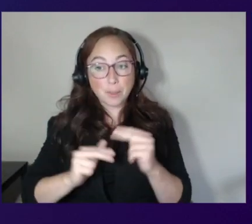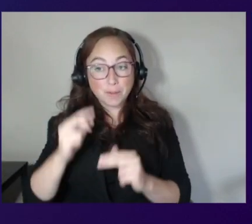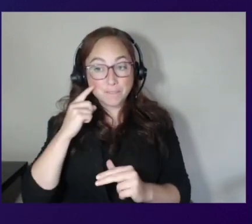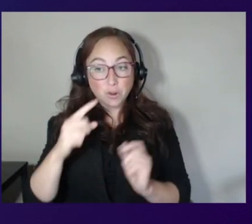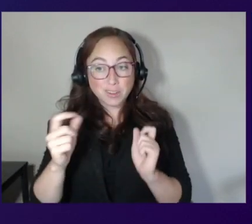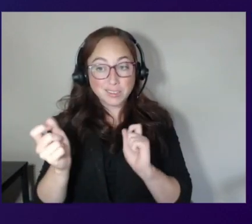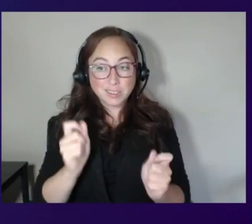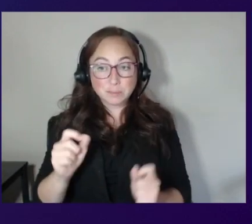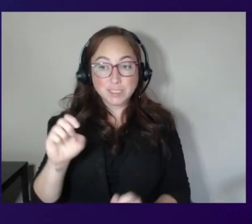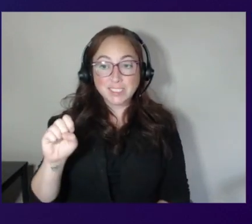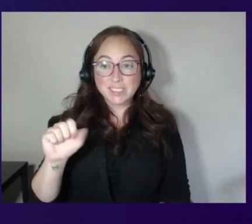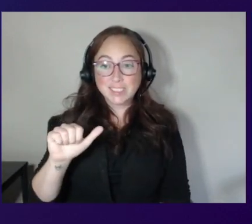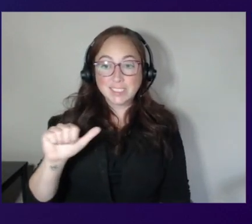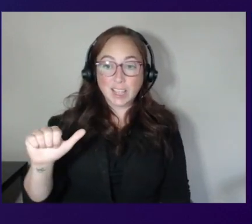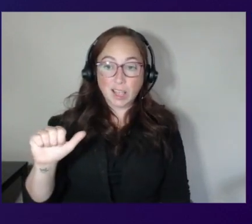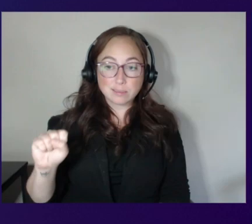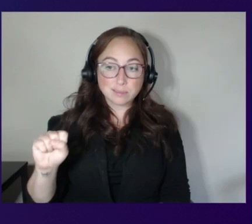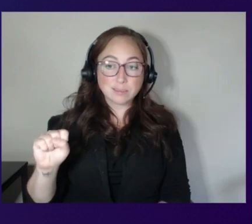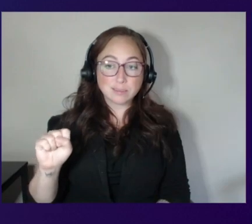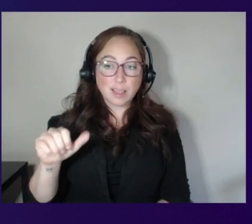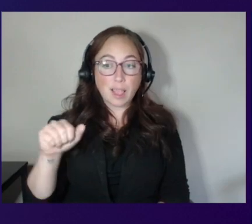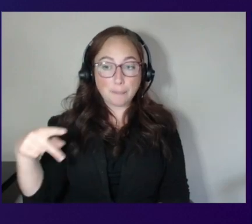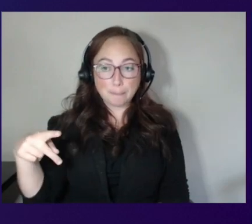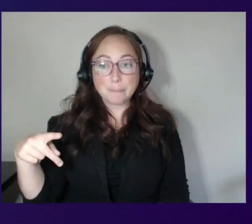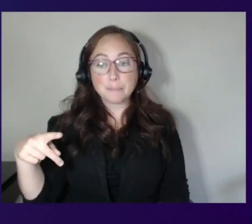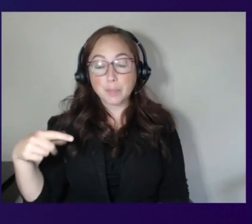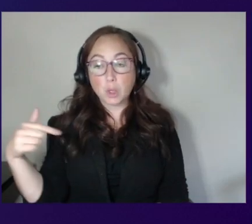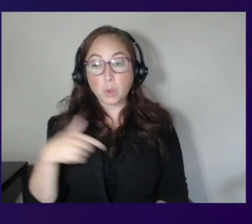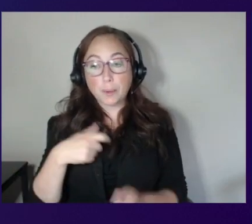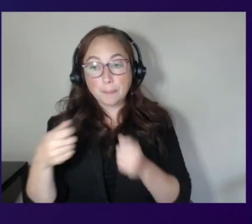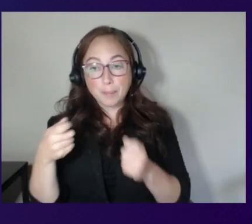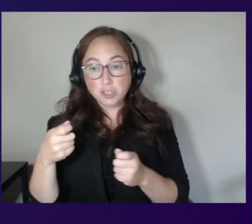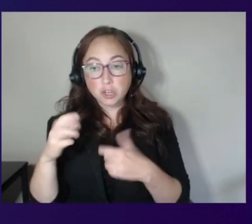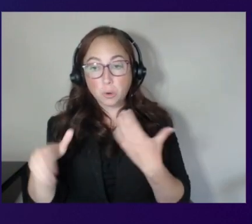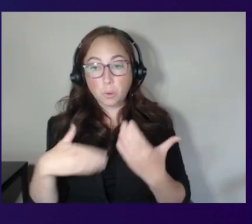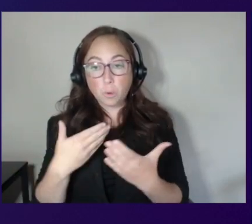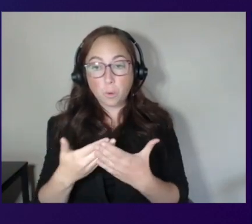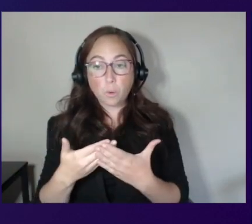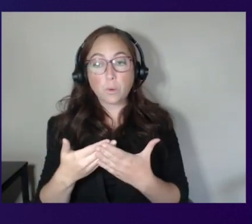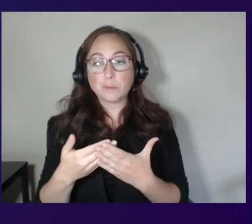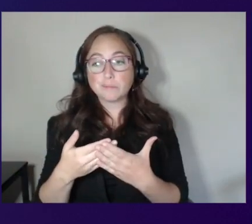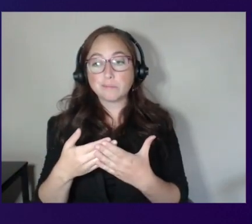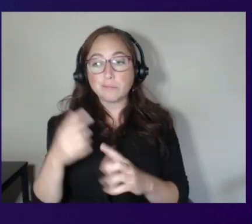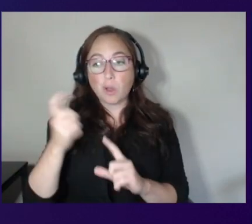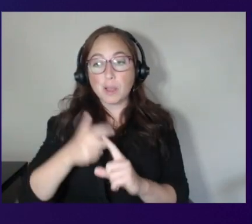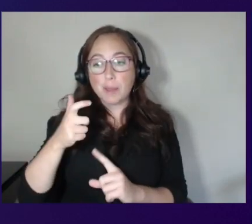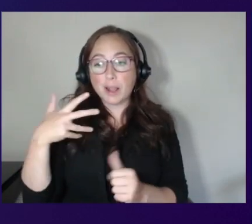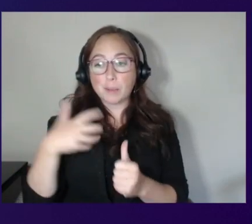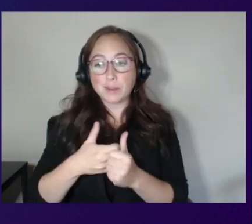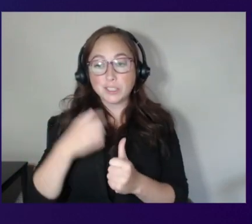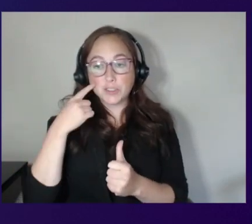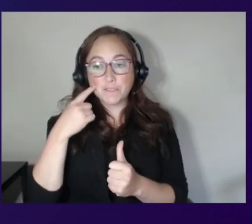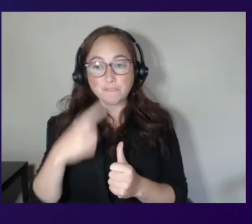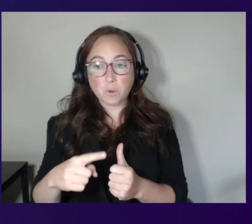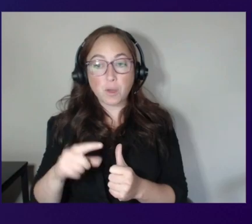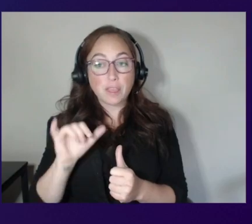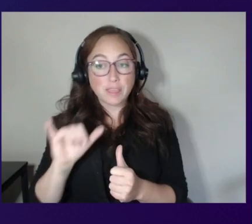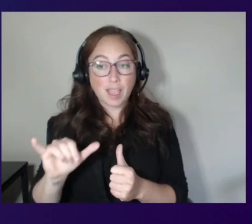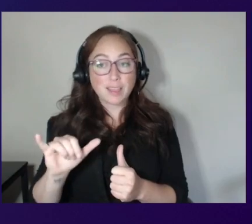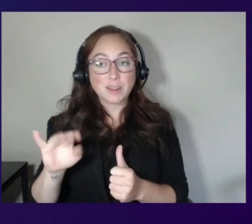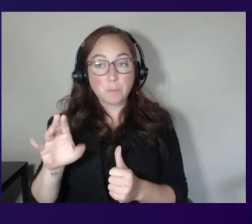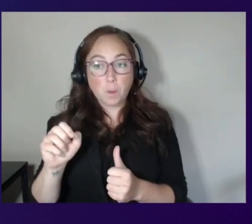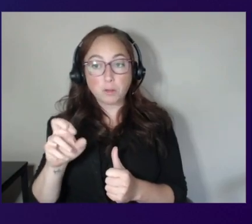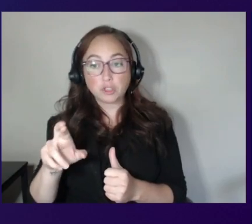applications. And essentially, we're managing all the provisioning and automatic updates for that image and for the browser itself. Quick question. What if I